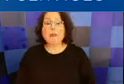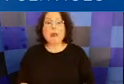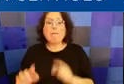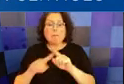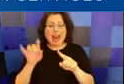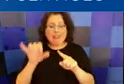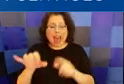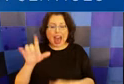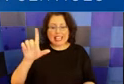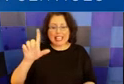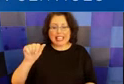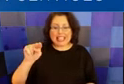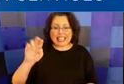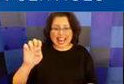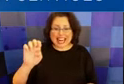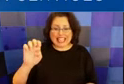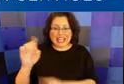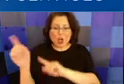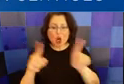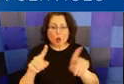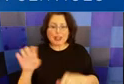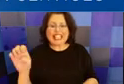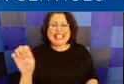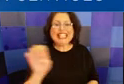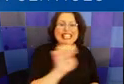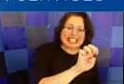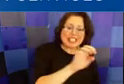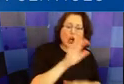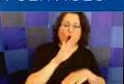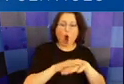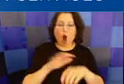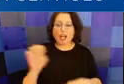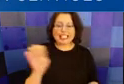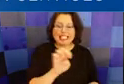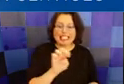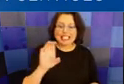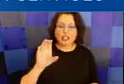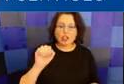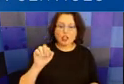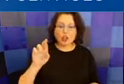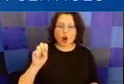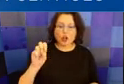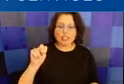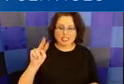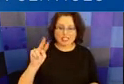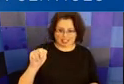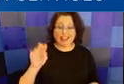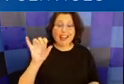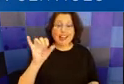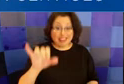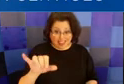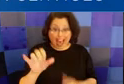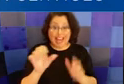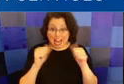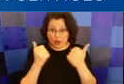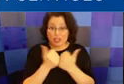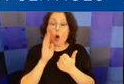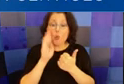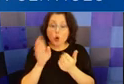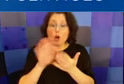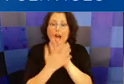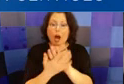reconfigure the lanes going east on East Carson Street, and actually would that area would become one lane